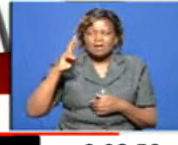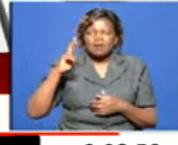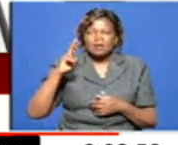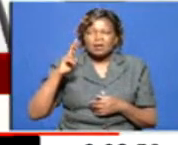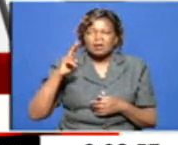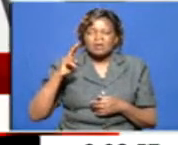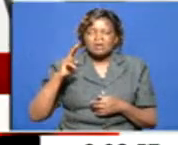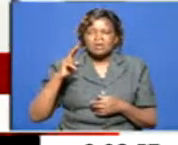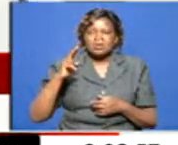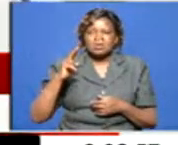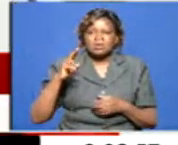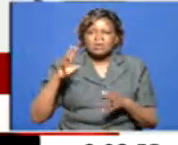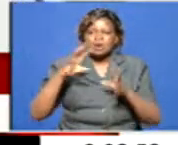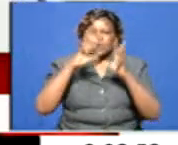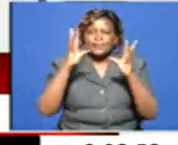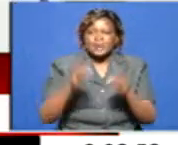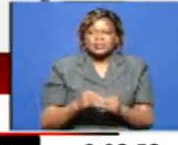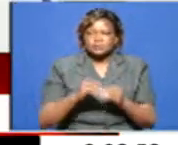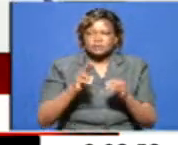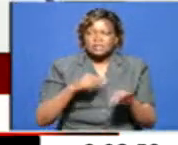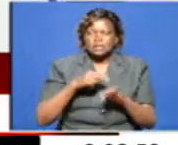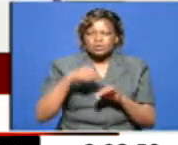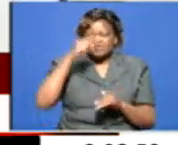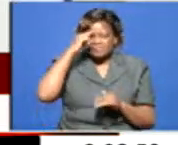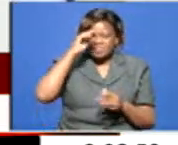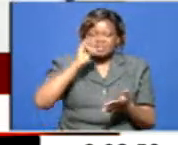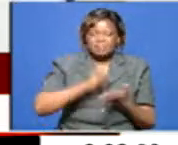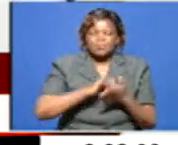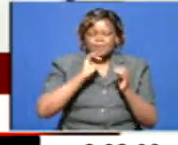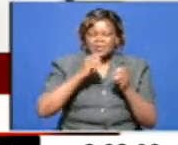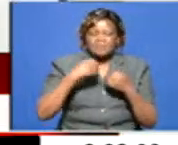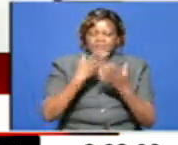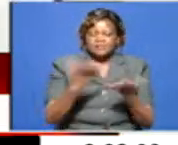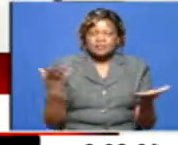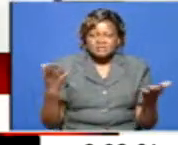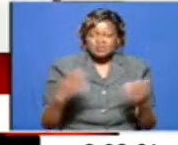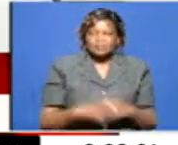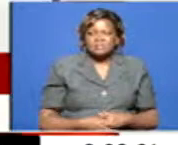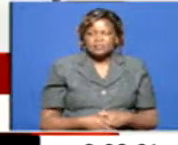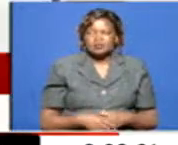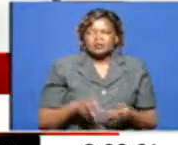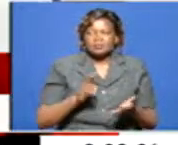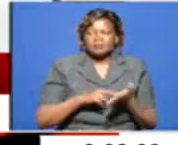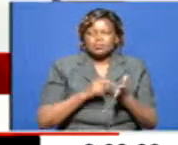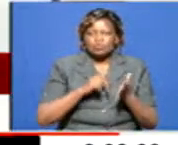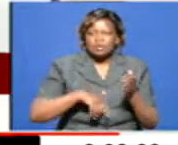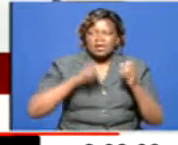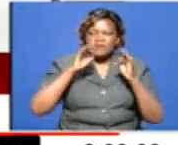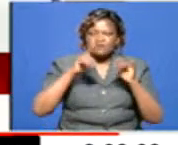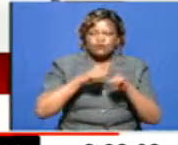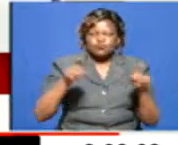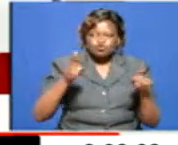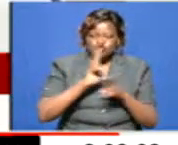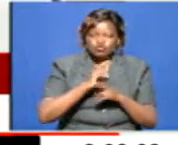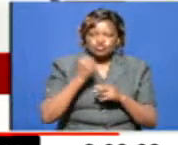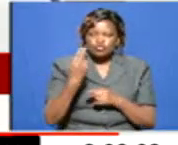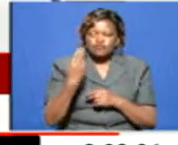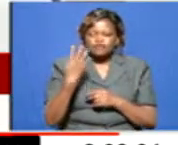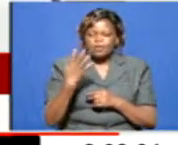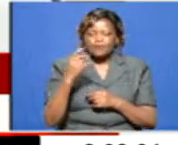budgets within the national government that we have to give those commodities to. So therefore, if you're spending 25.4